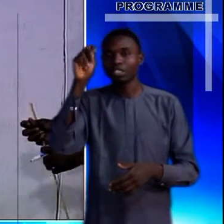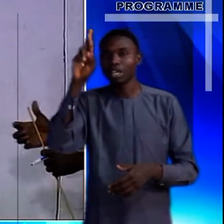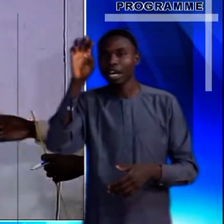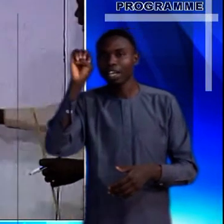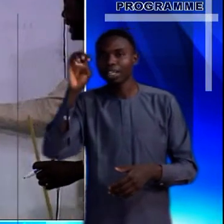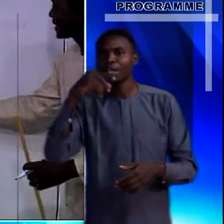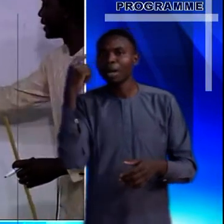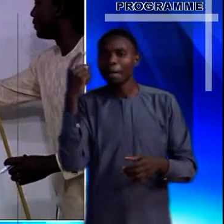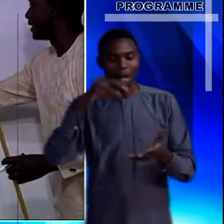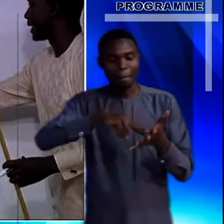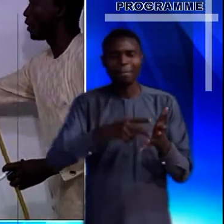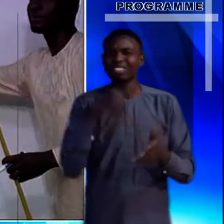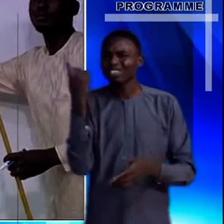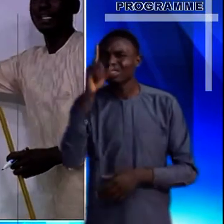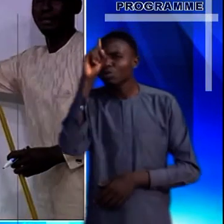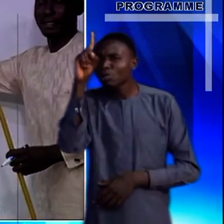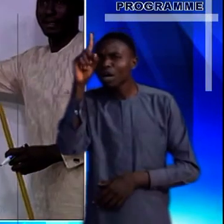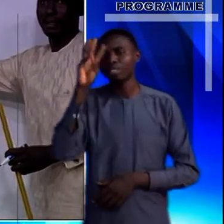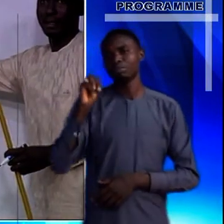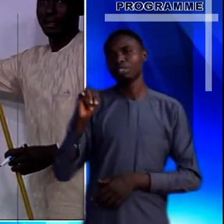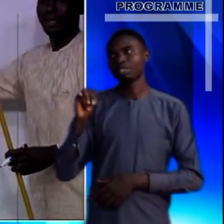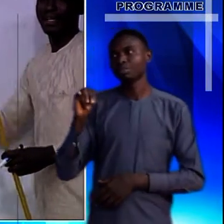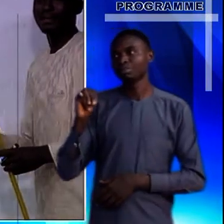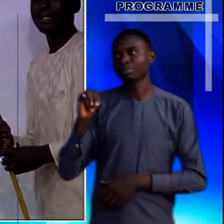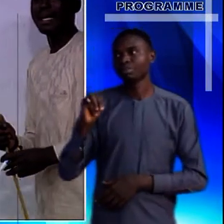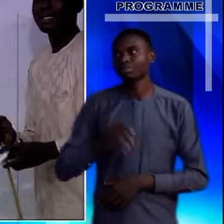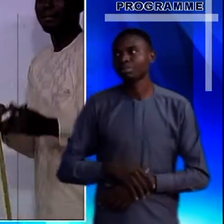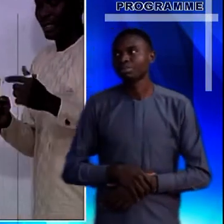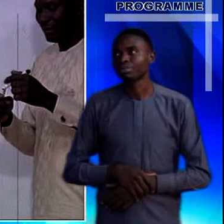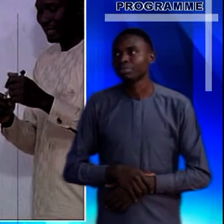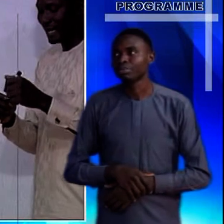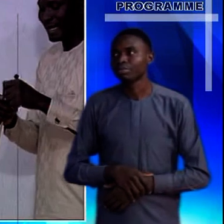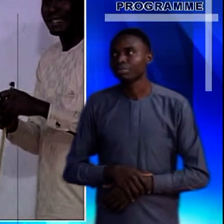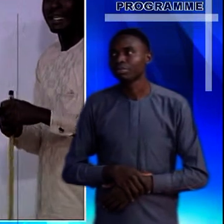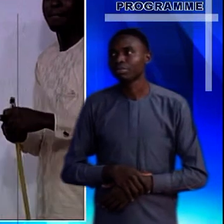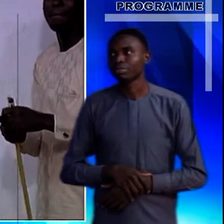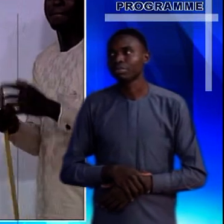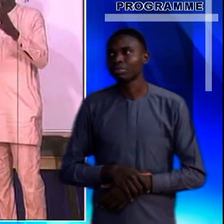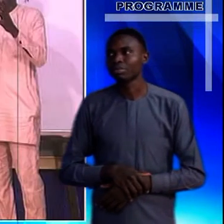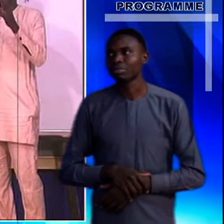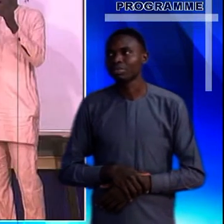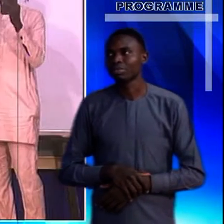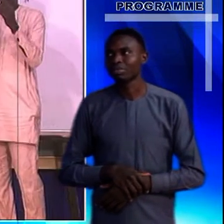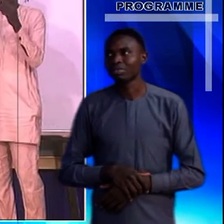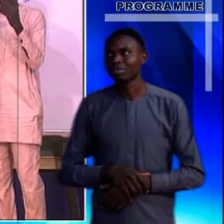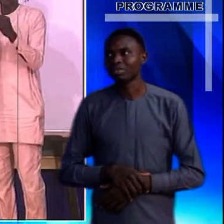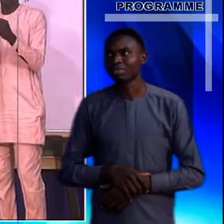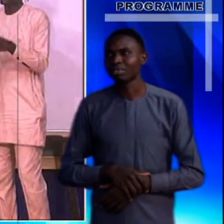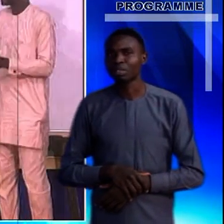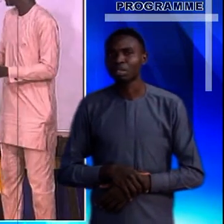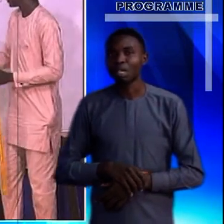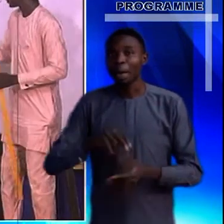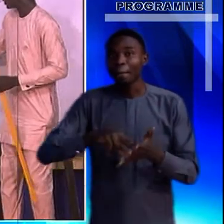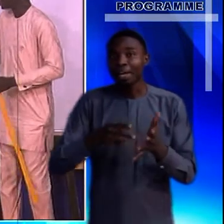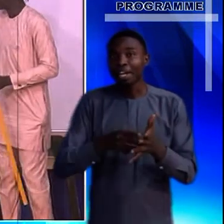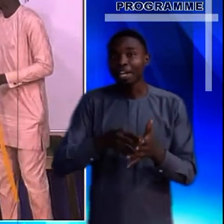have something less than meter up to millimeters. It means that millimeter is a very minimal range